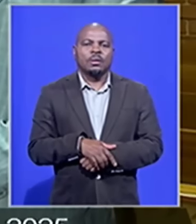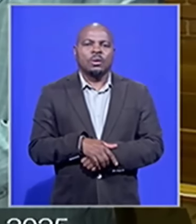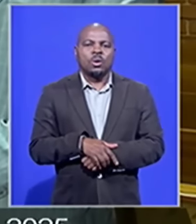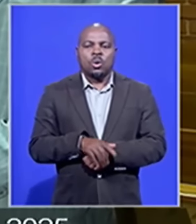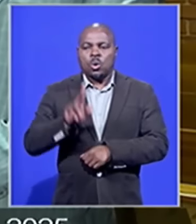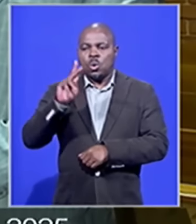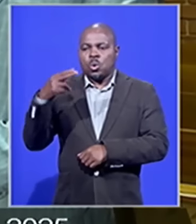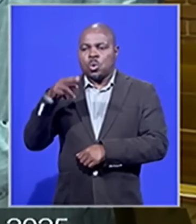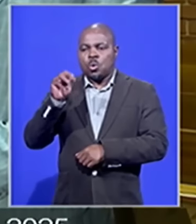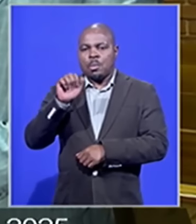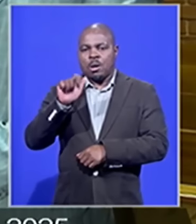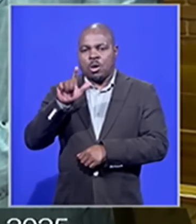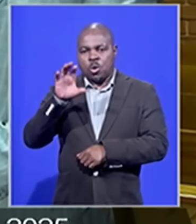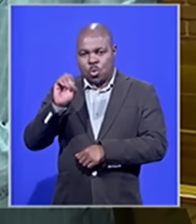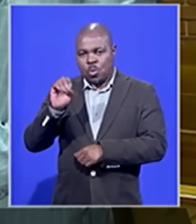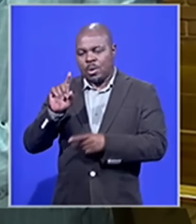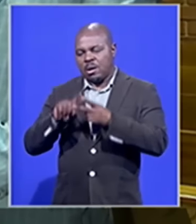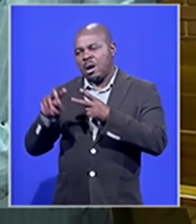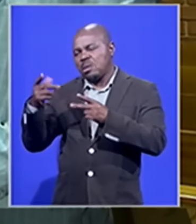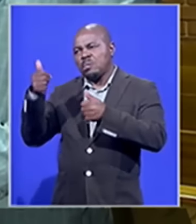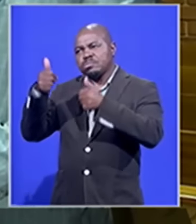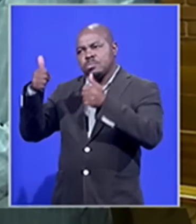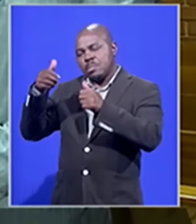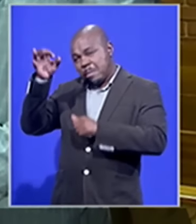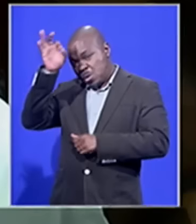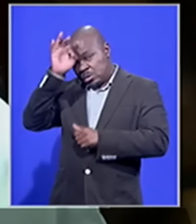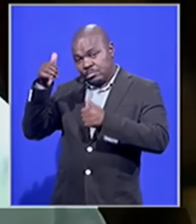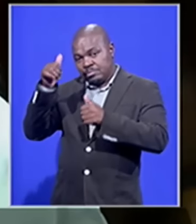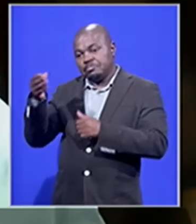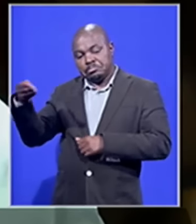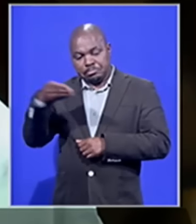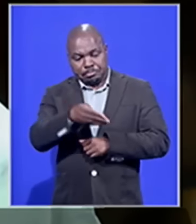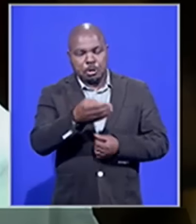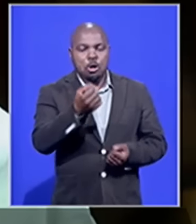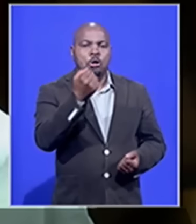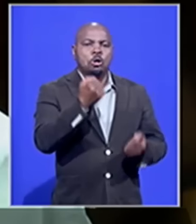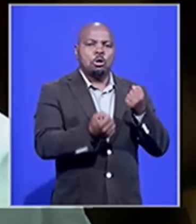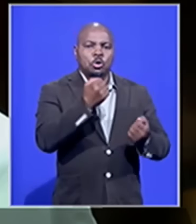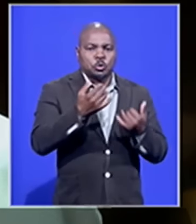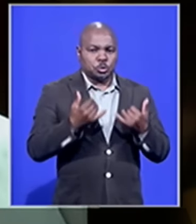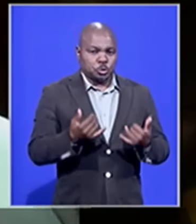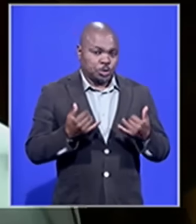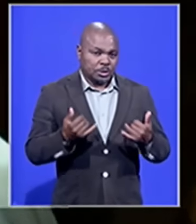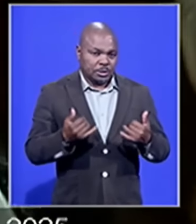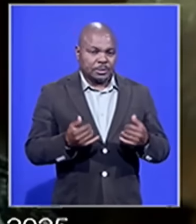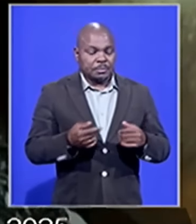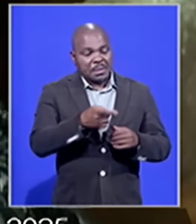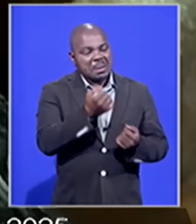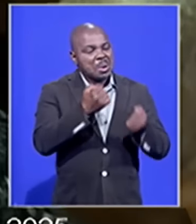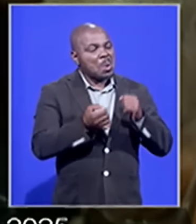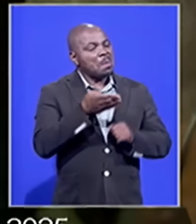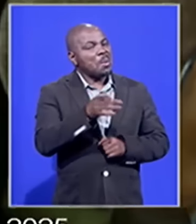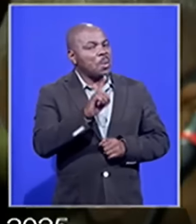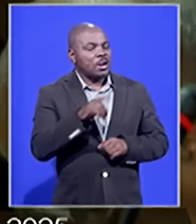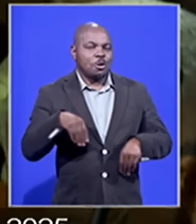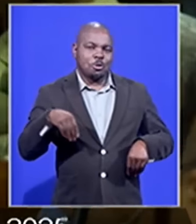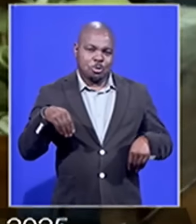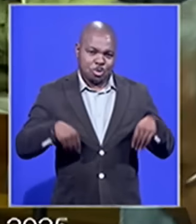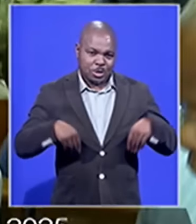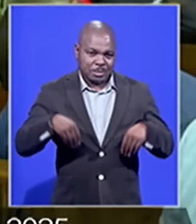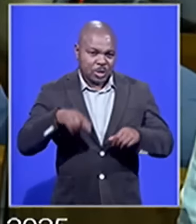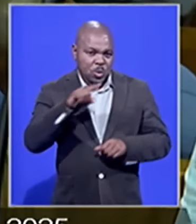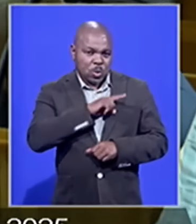Khumalo le bahlanka ba mmalwa ba ka sehlohong ba sepolesa ba hlahelletse kgotla ka jeno ba tobane le diqoso tsa bobodu ba ho